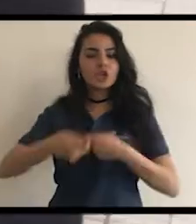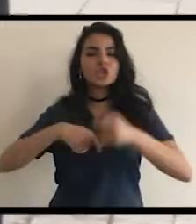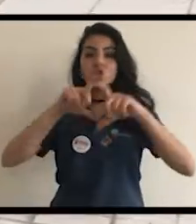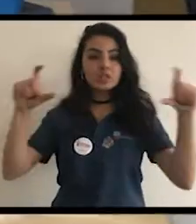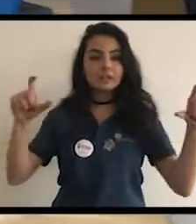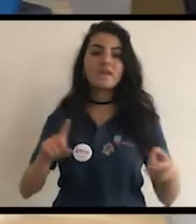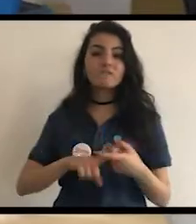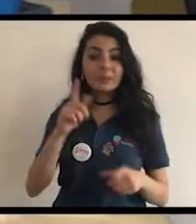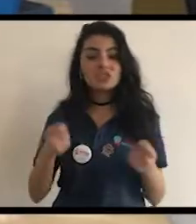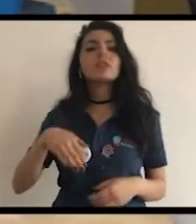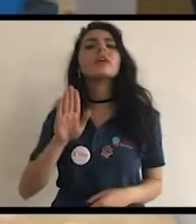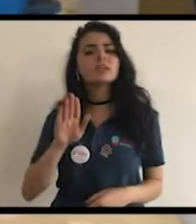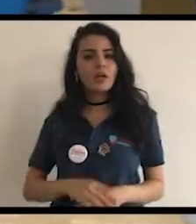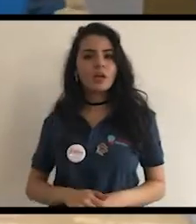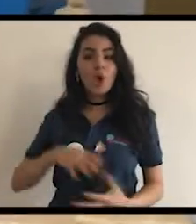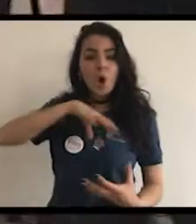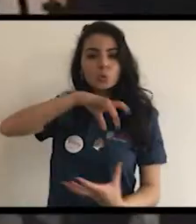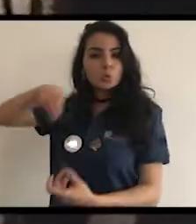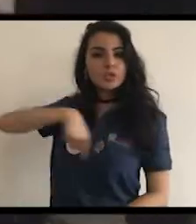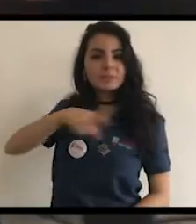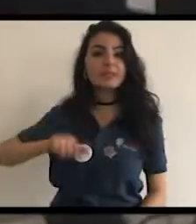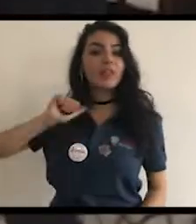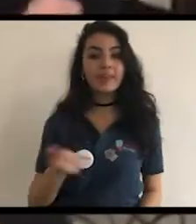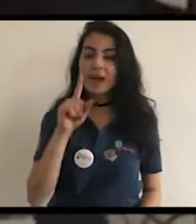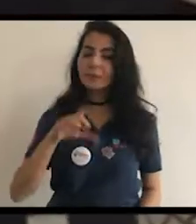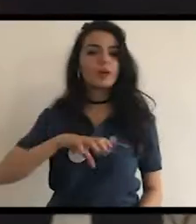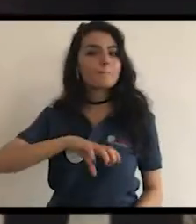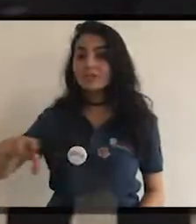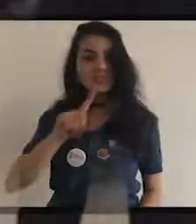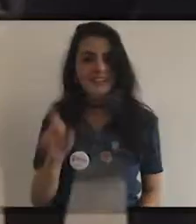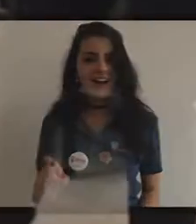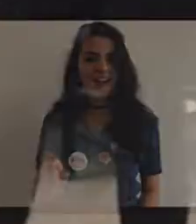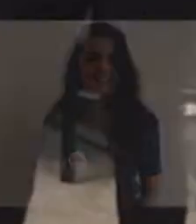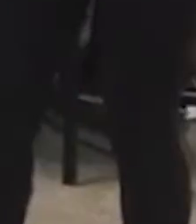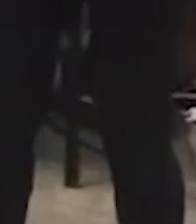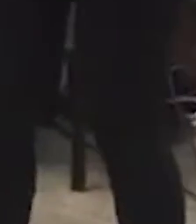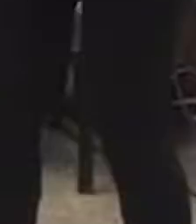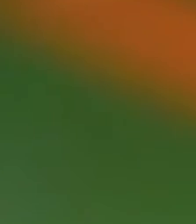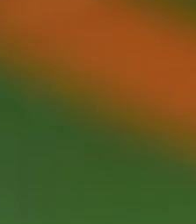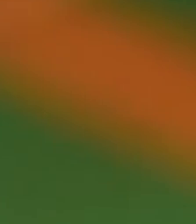a company, or a business, but the precious part of our souls?